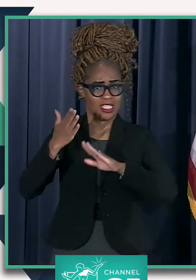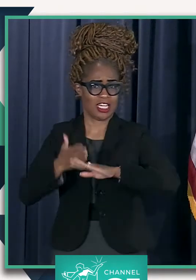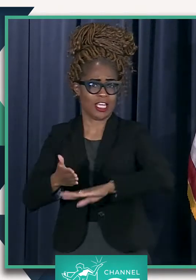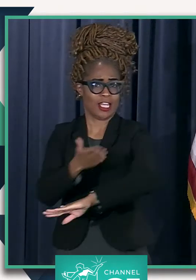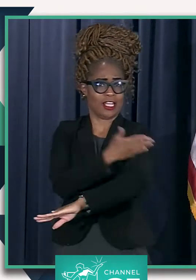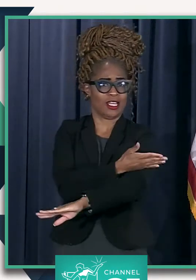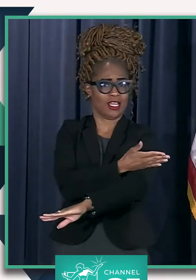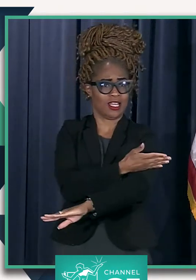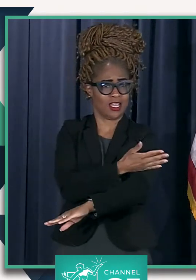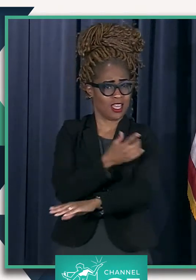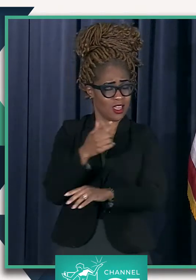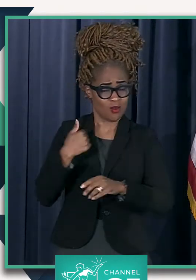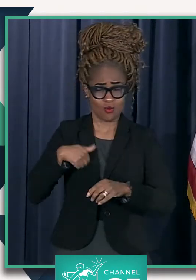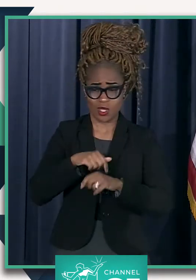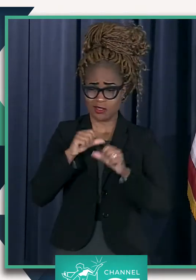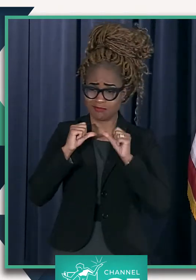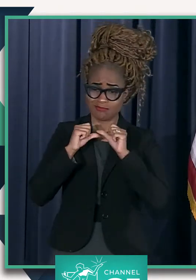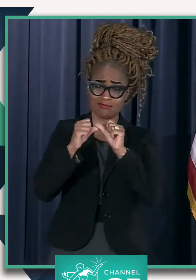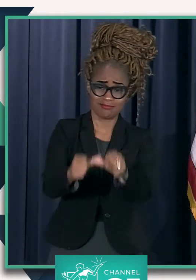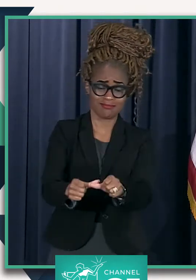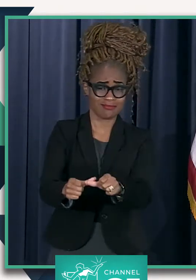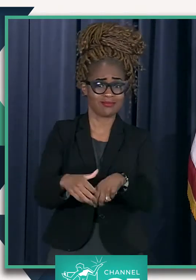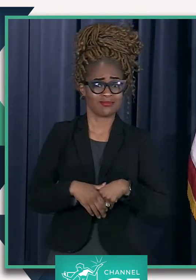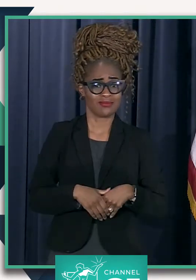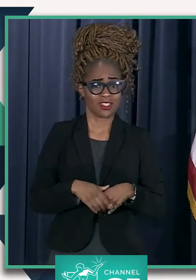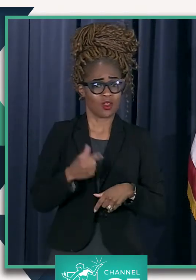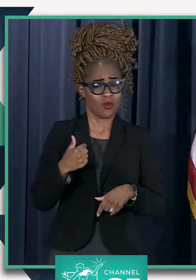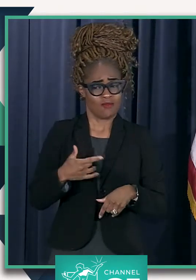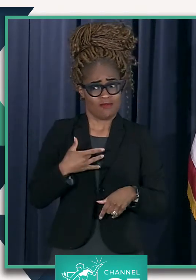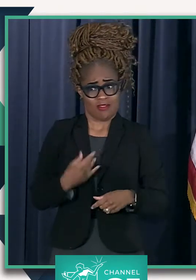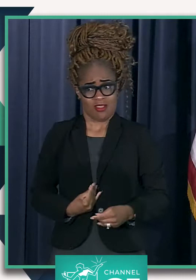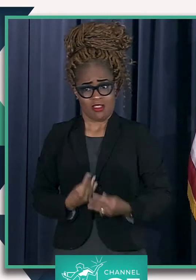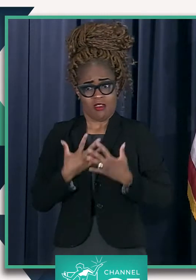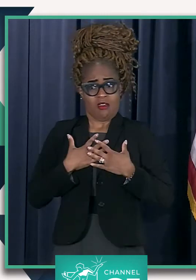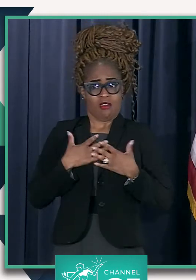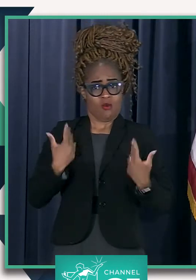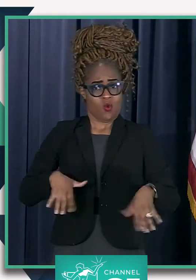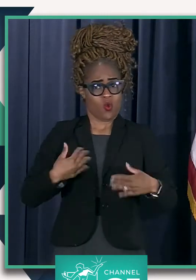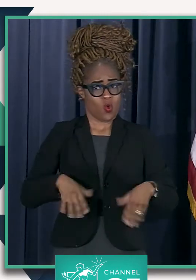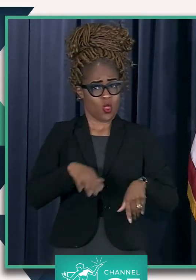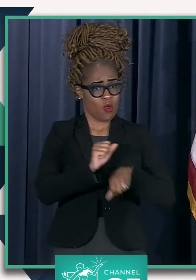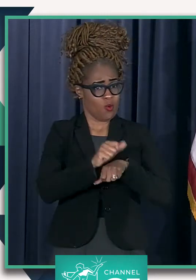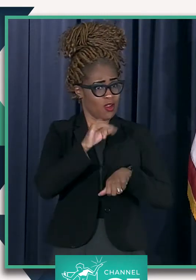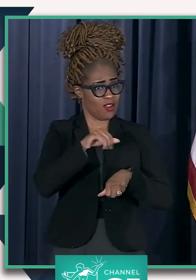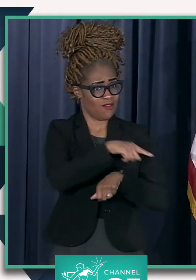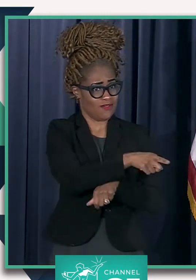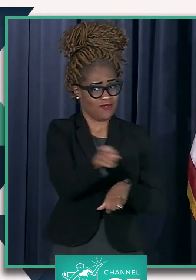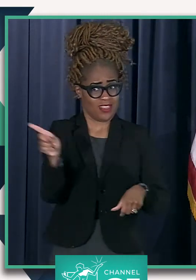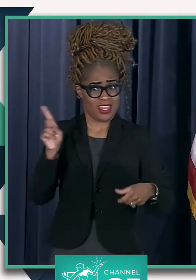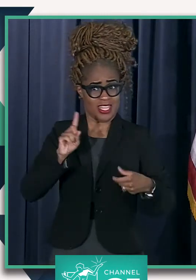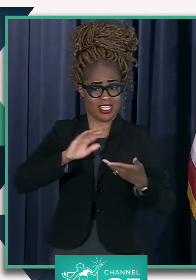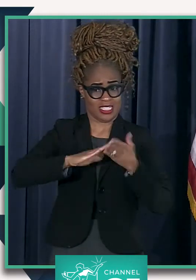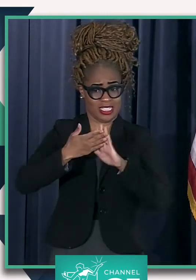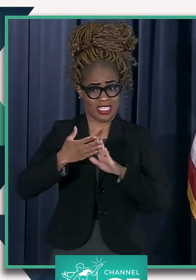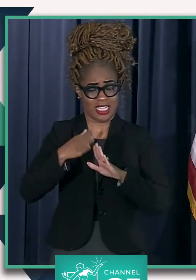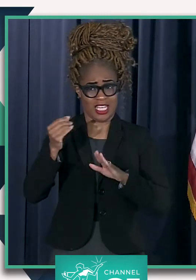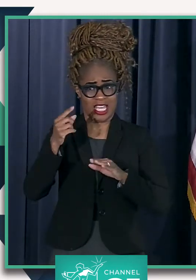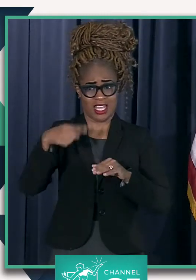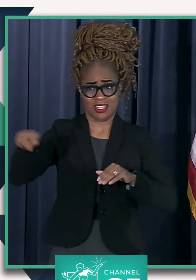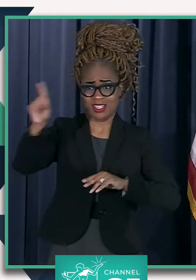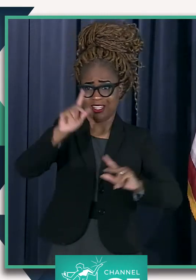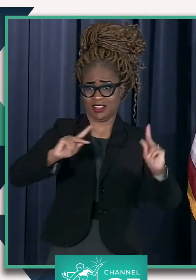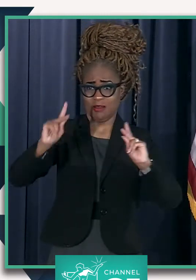back. And we've been so inspired by the work of this city and by the resilience of the city in the